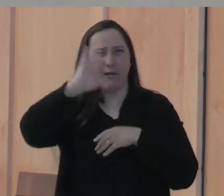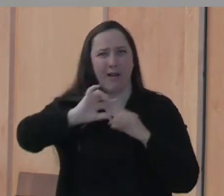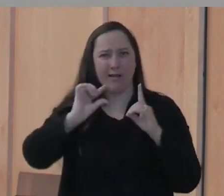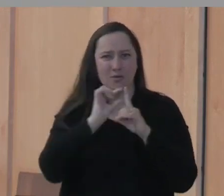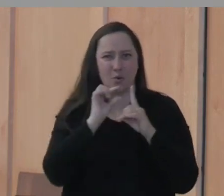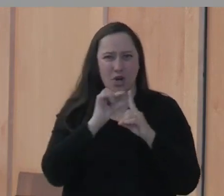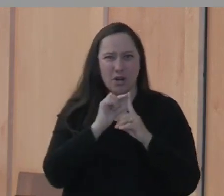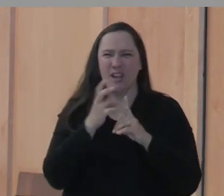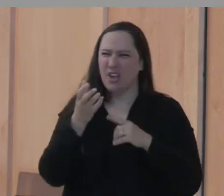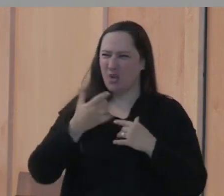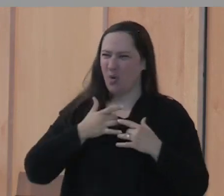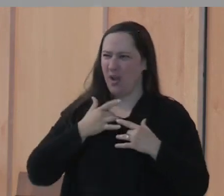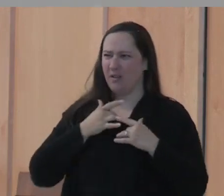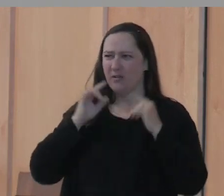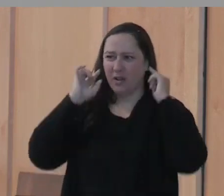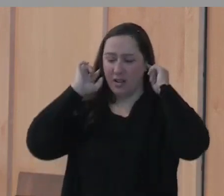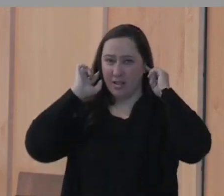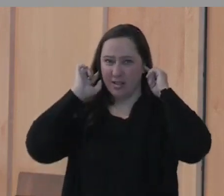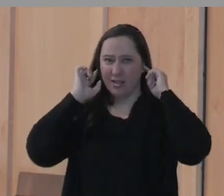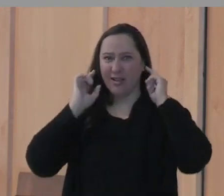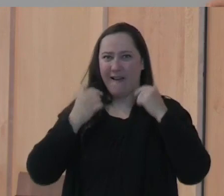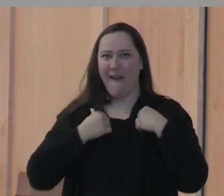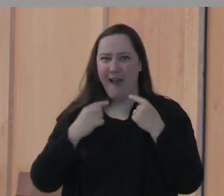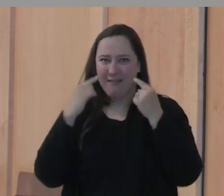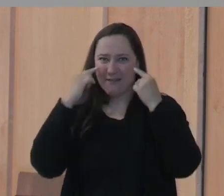those kind of funny looking flappy things on the side of your head